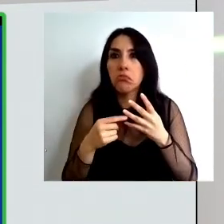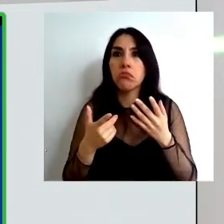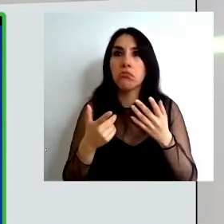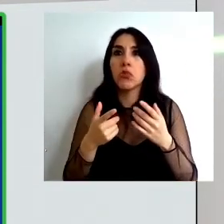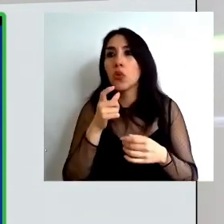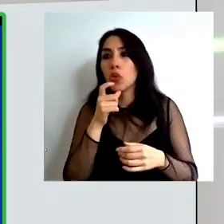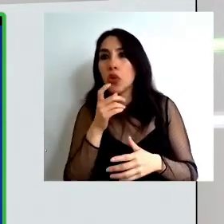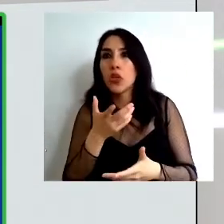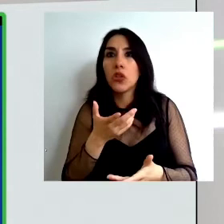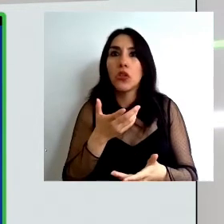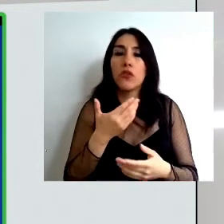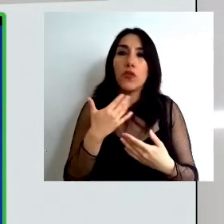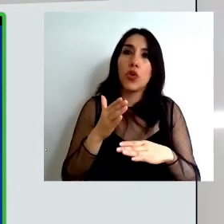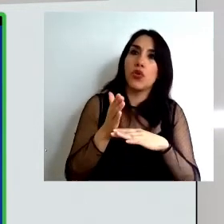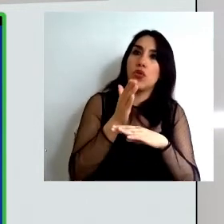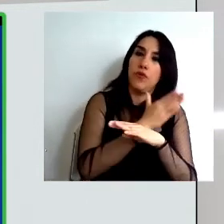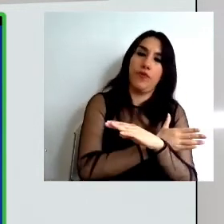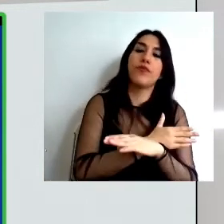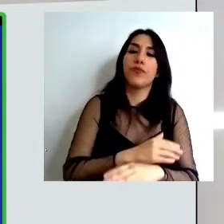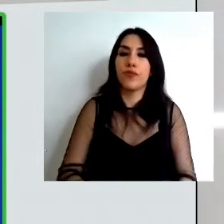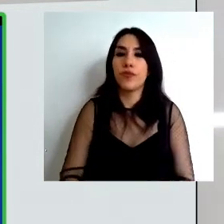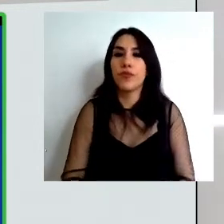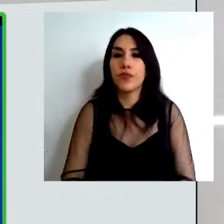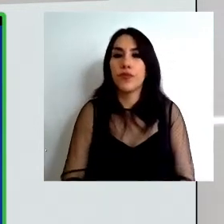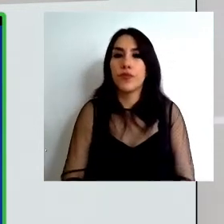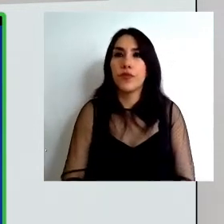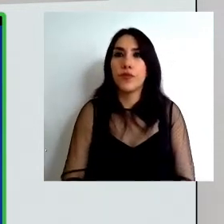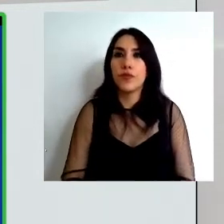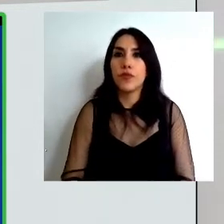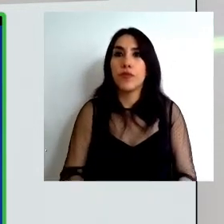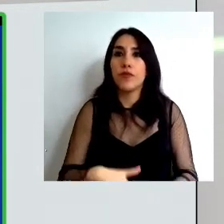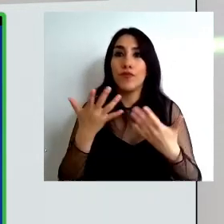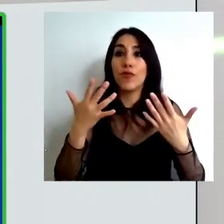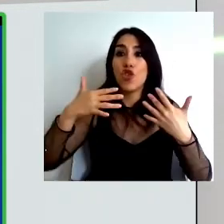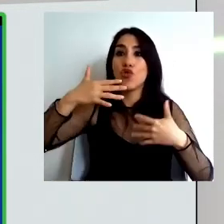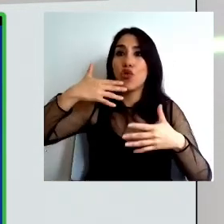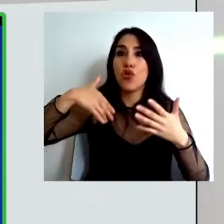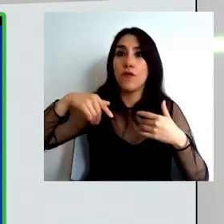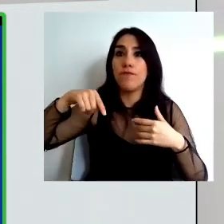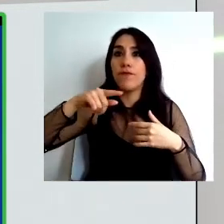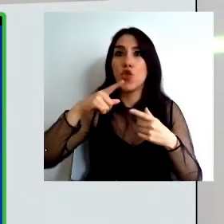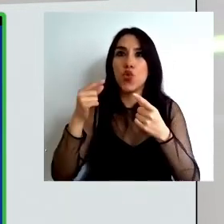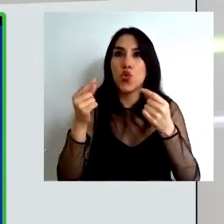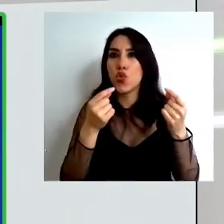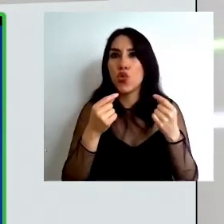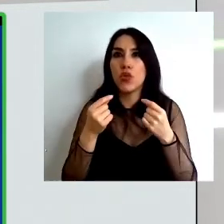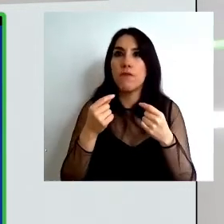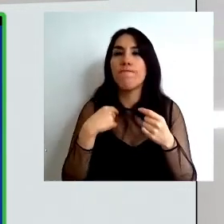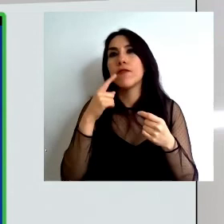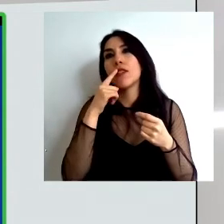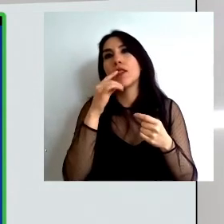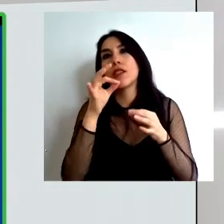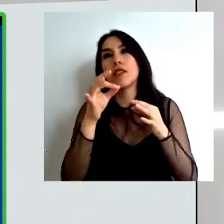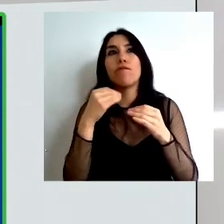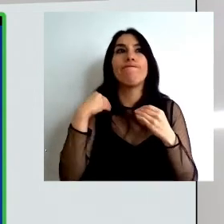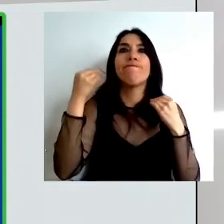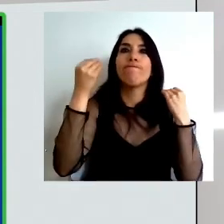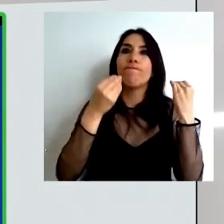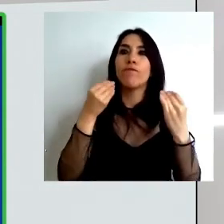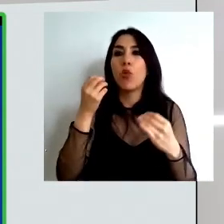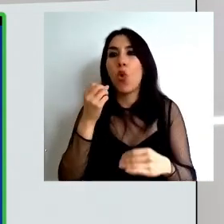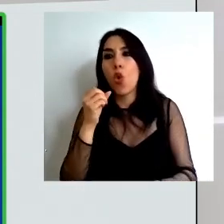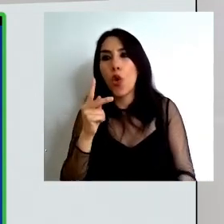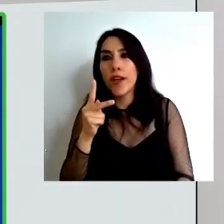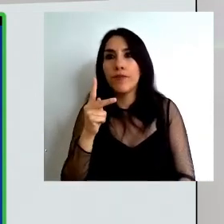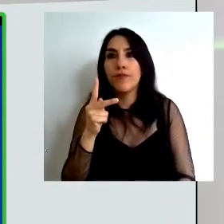we did is to say, okay, so what is the goal? How many partners do we want to